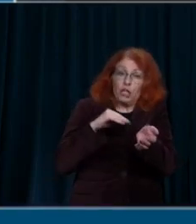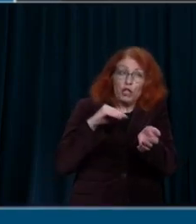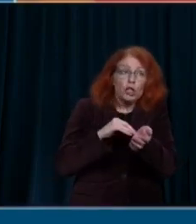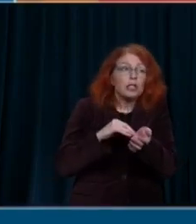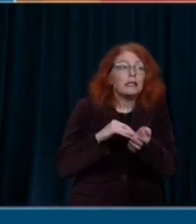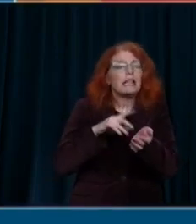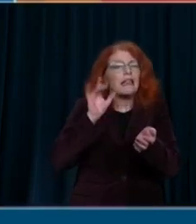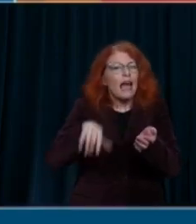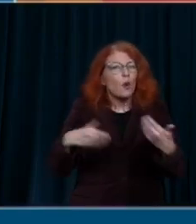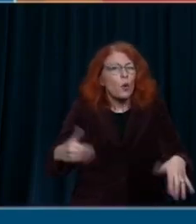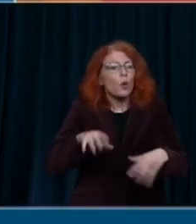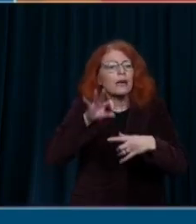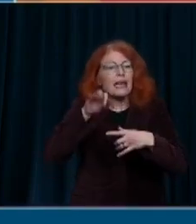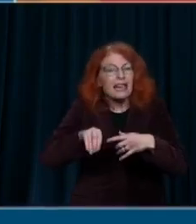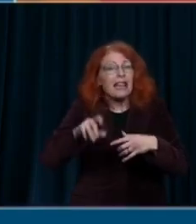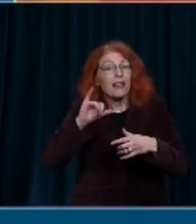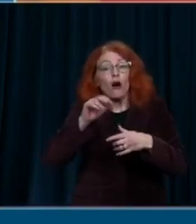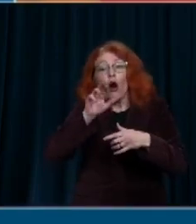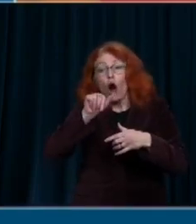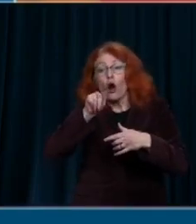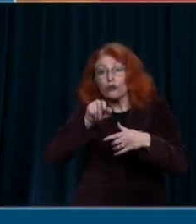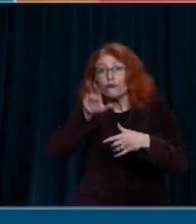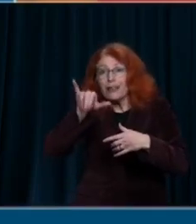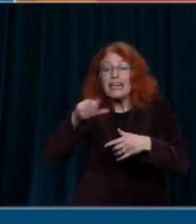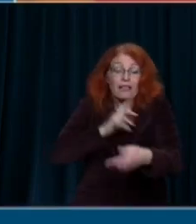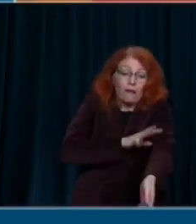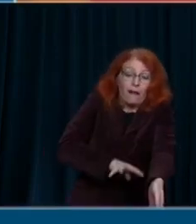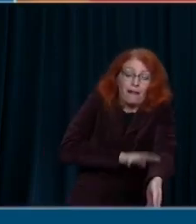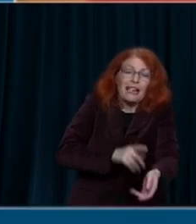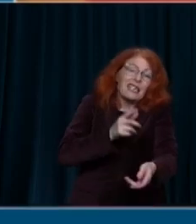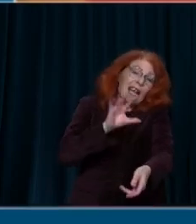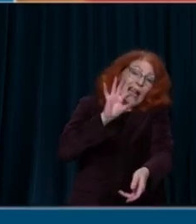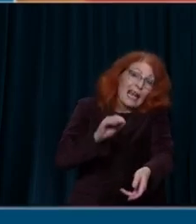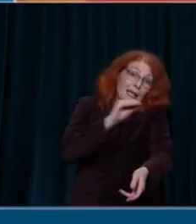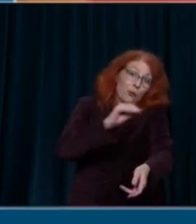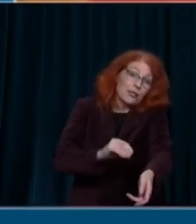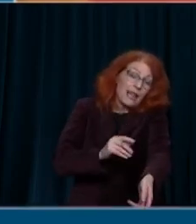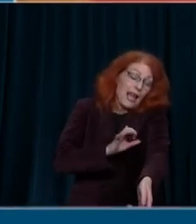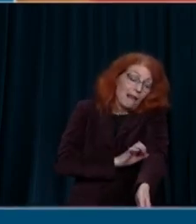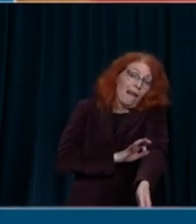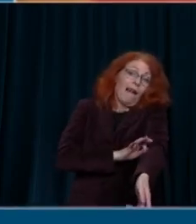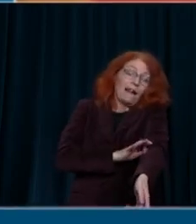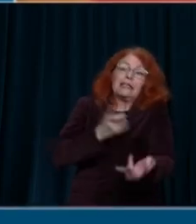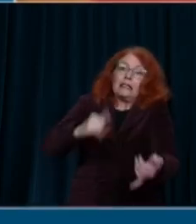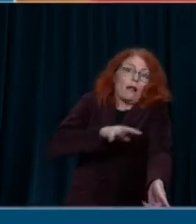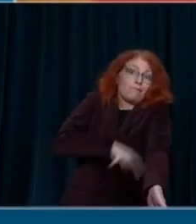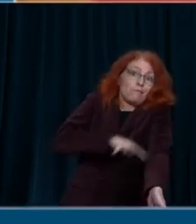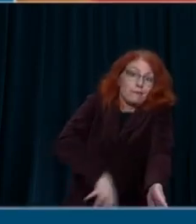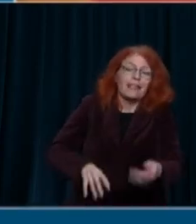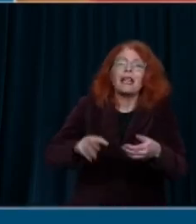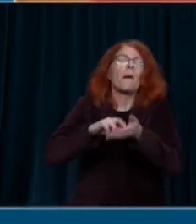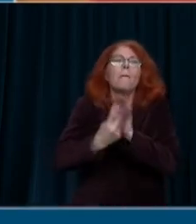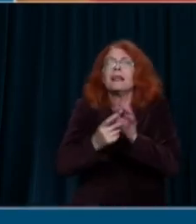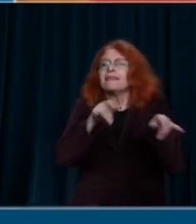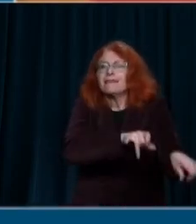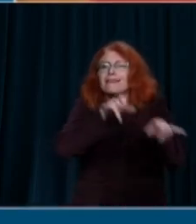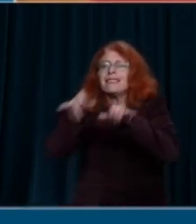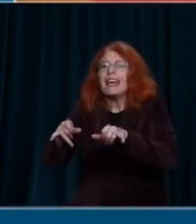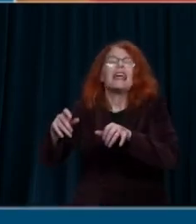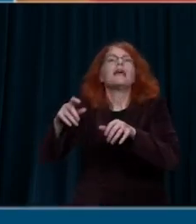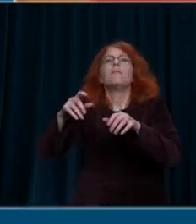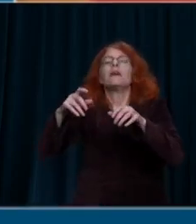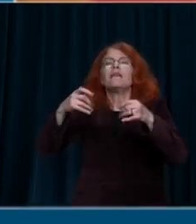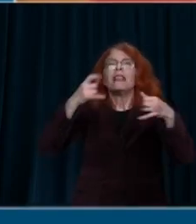somewhat 90% closed is still hemorrhaging. So at the end of the day, a sealed border means nobody comes in unless they have